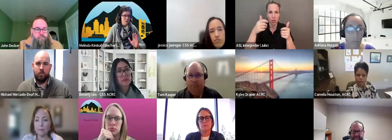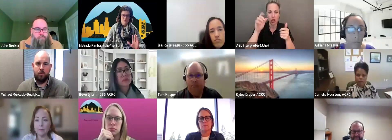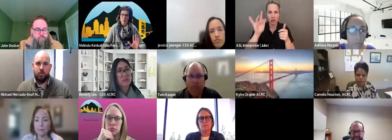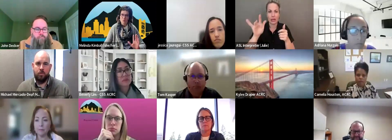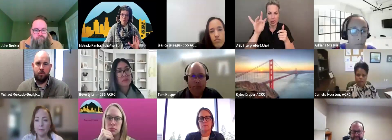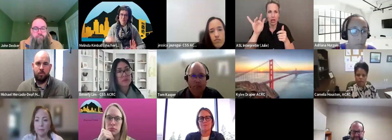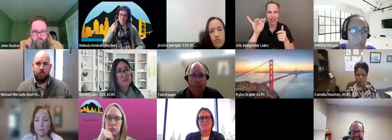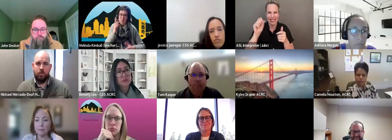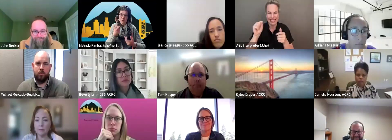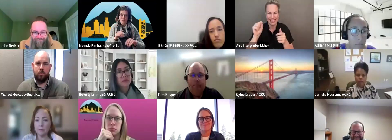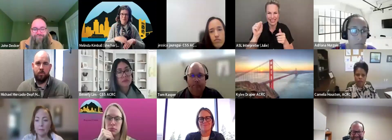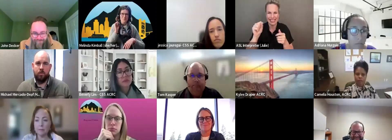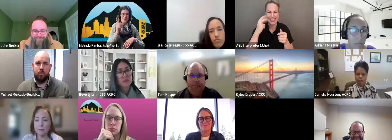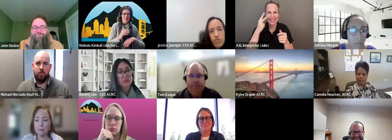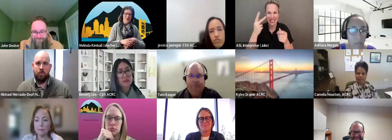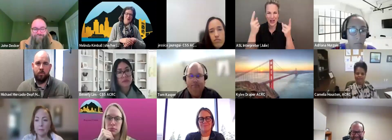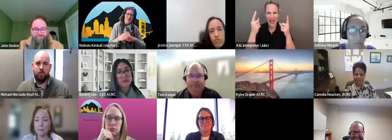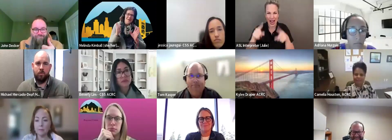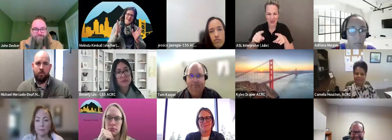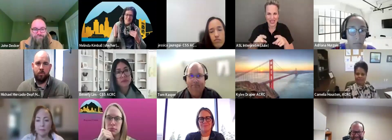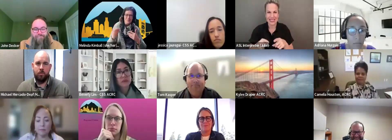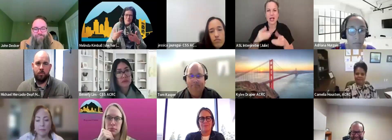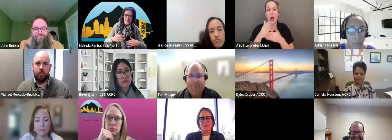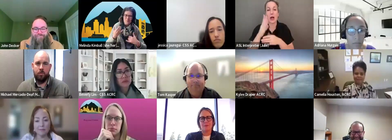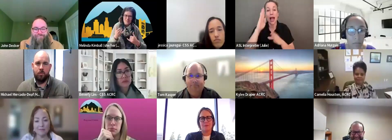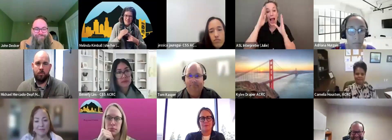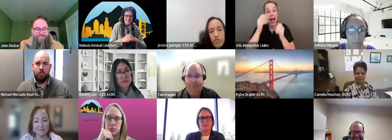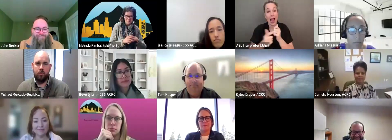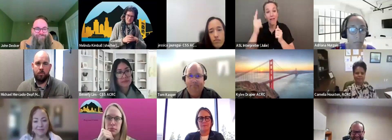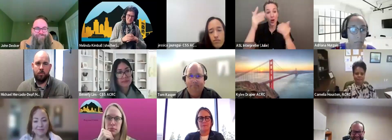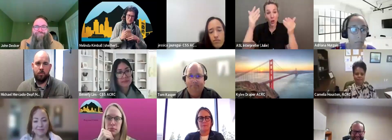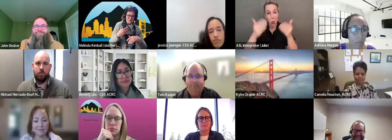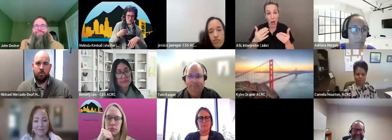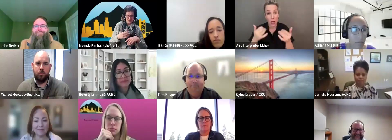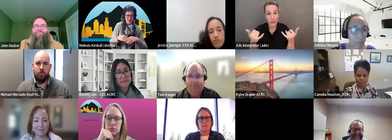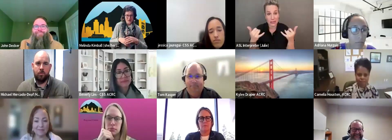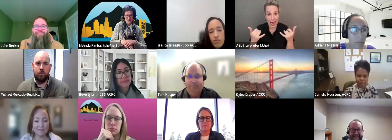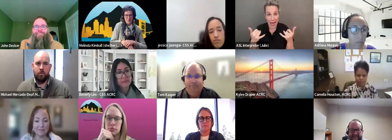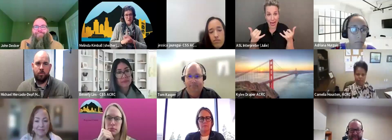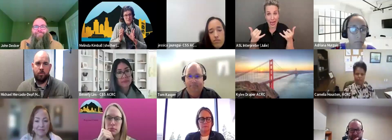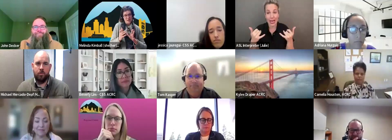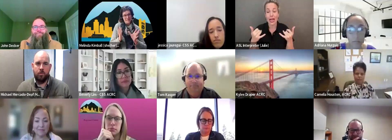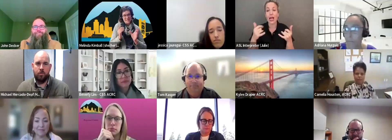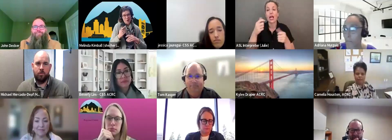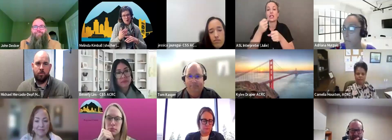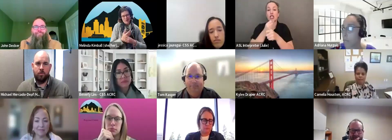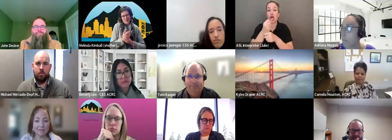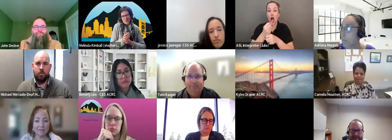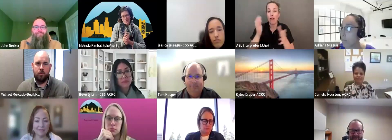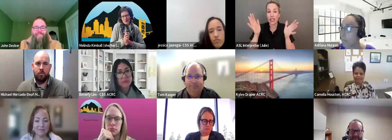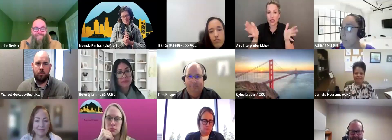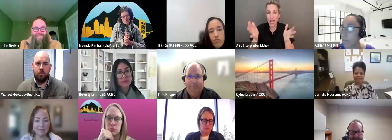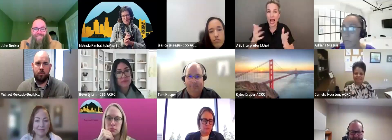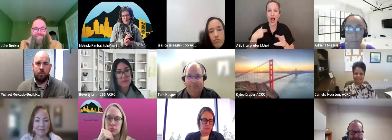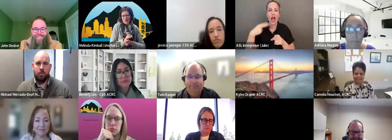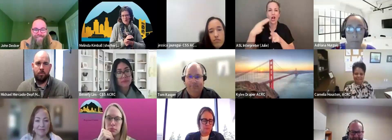Okay, we'll see. We'll see what happens. All right. Hi, everyone. Welcome today. to Coffee Chat, as I call it,